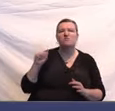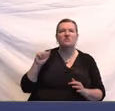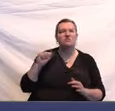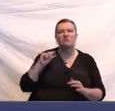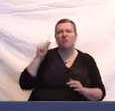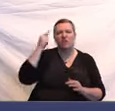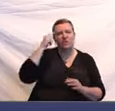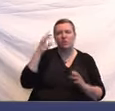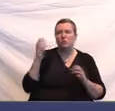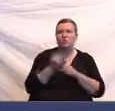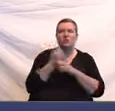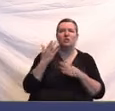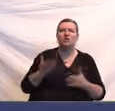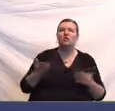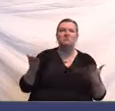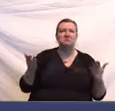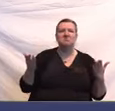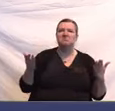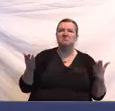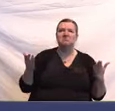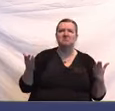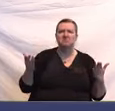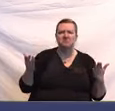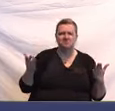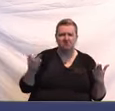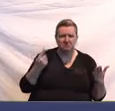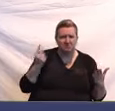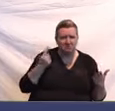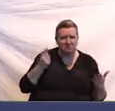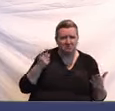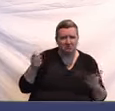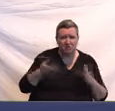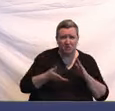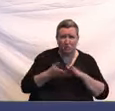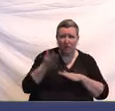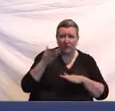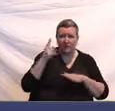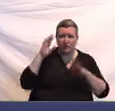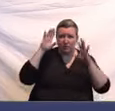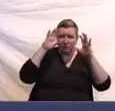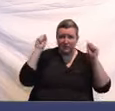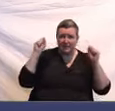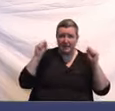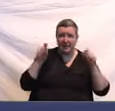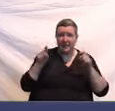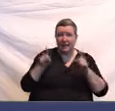than expected? And if you run for president, will you run as the woke candidate? We talked about you, Alex.